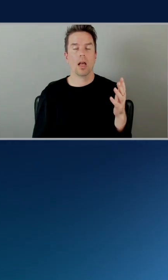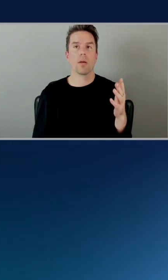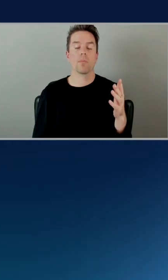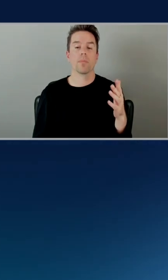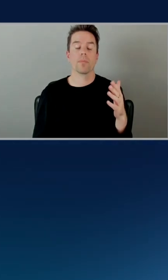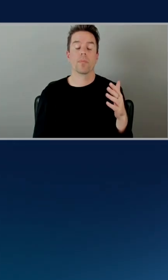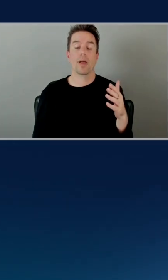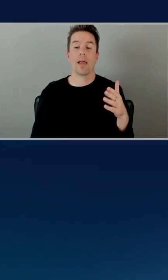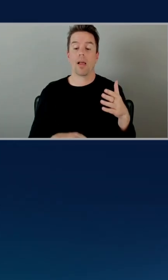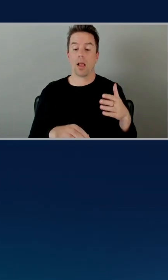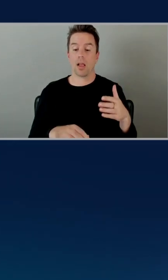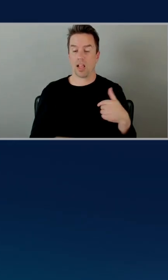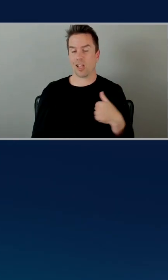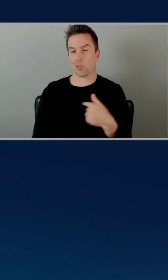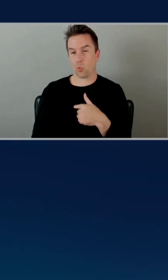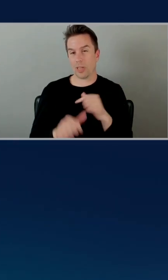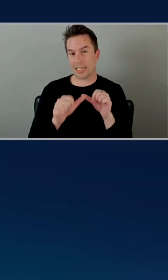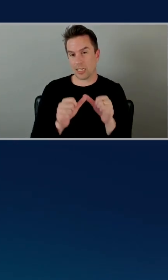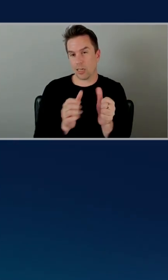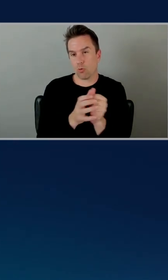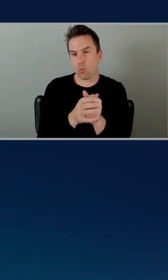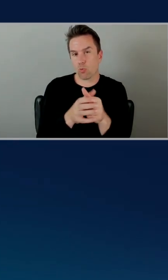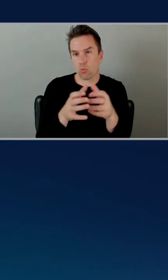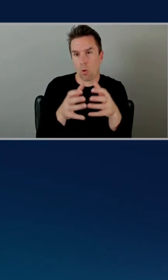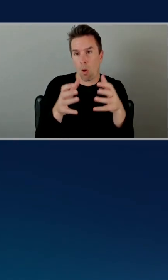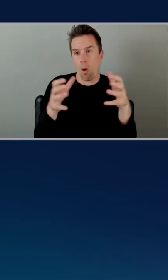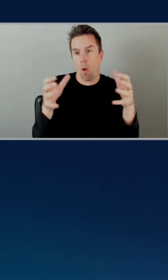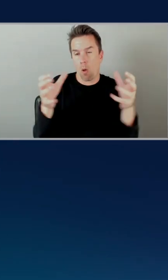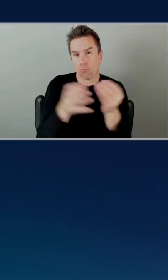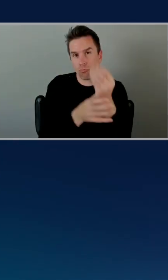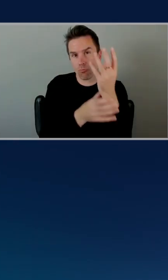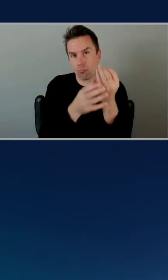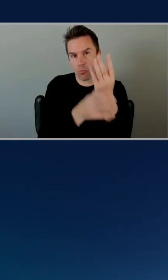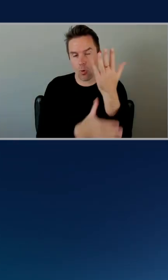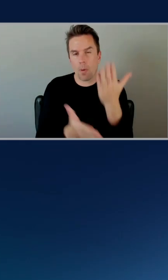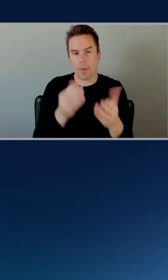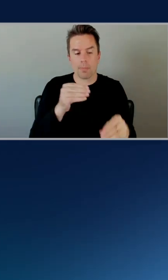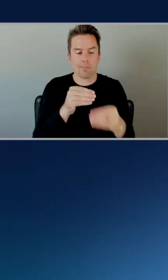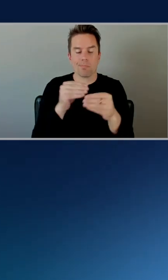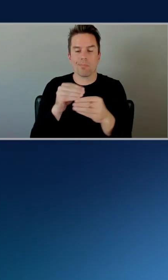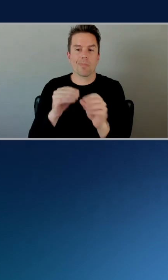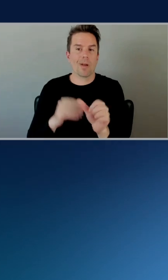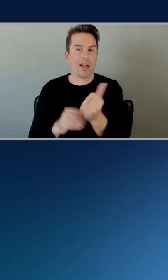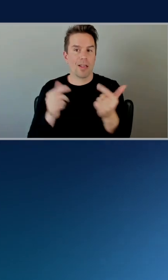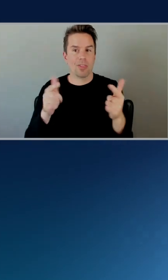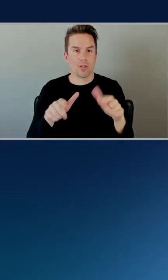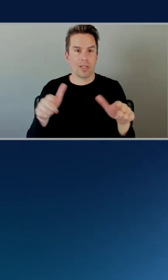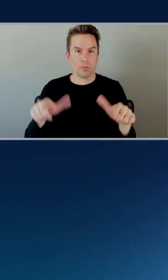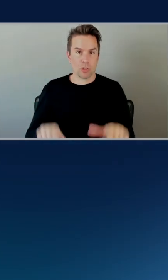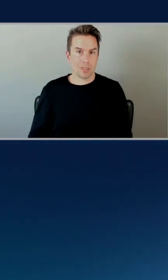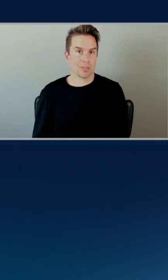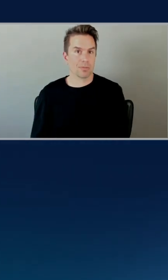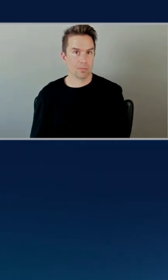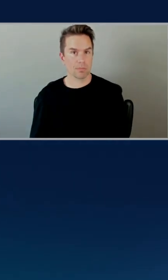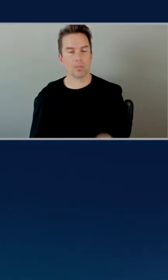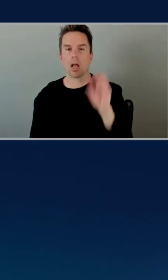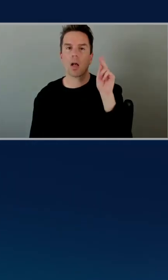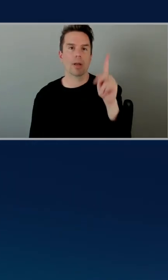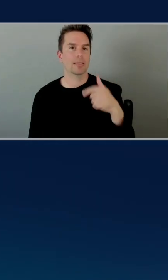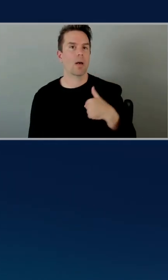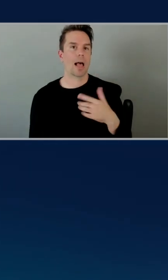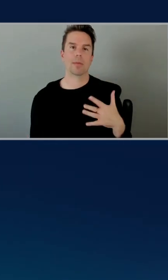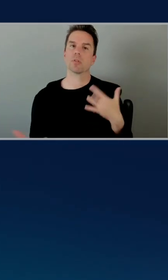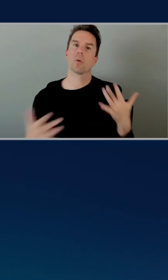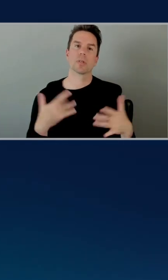preview, you may see some other a little languages. bit more. Yeah. All right. Well, I am on the edge of my seat, John. Uh-oh. I need to see this demo.